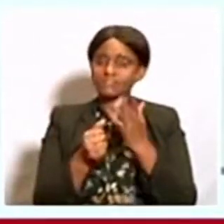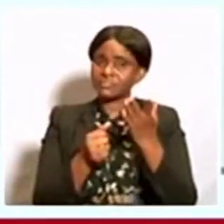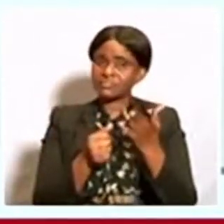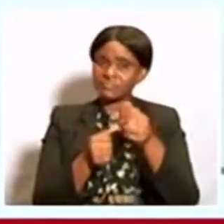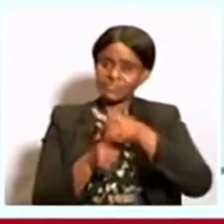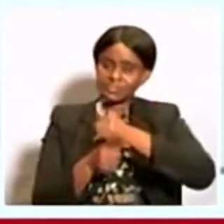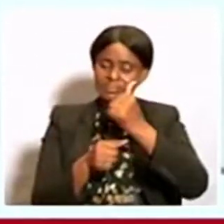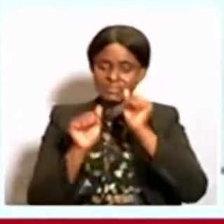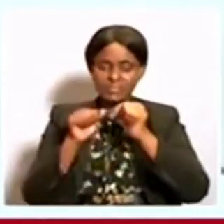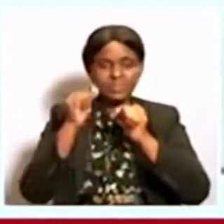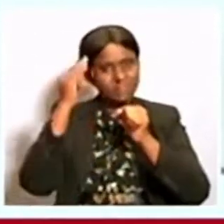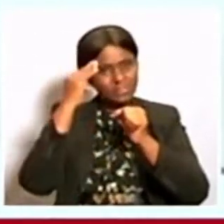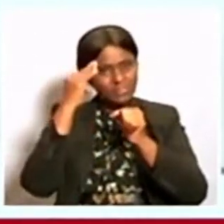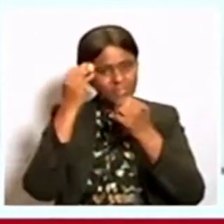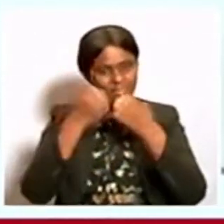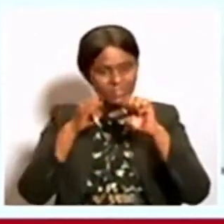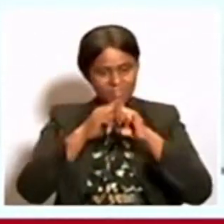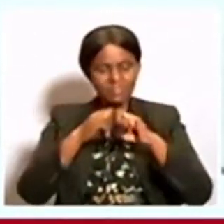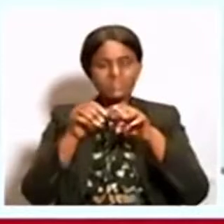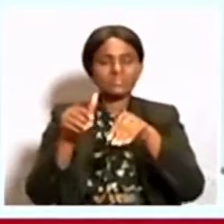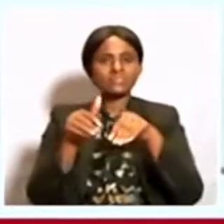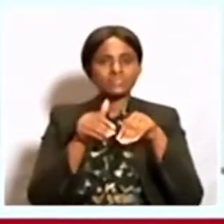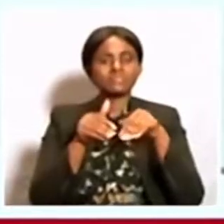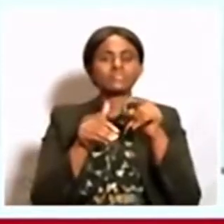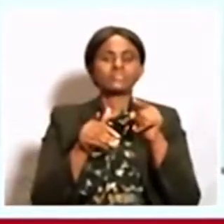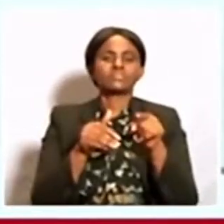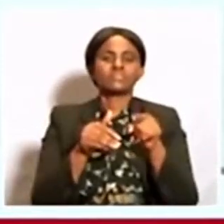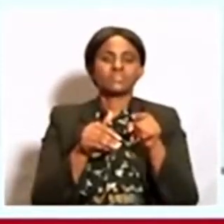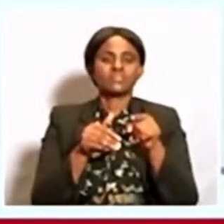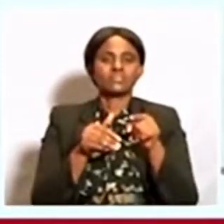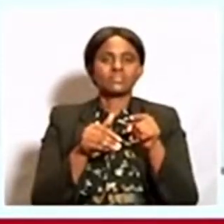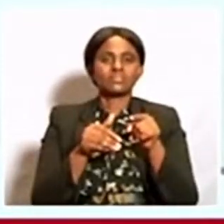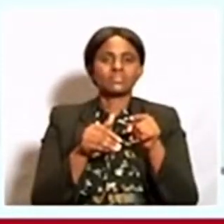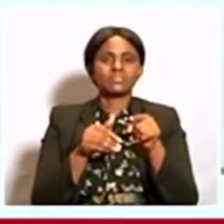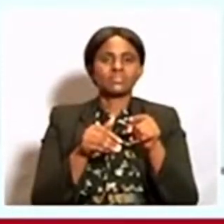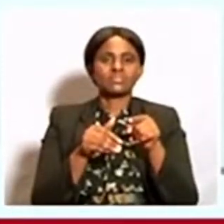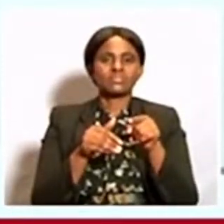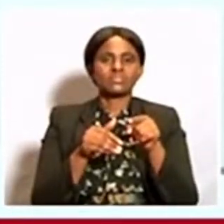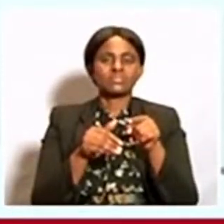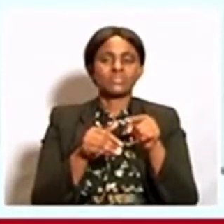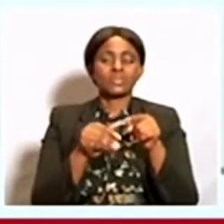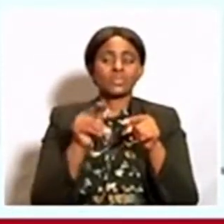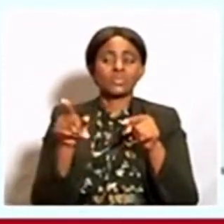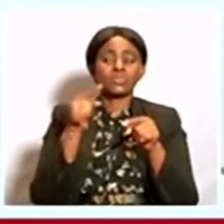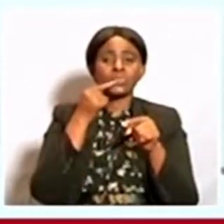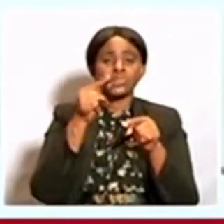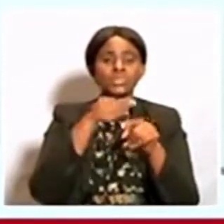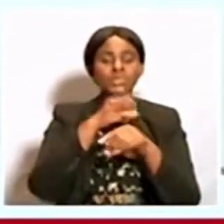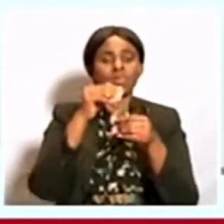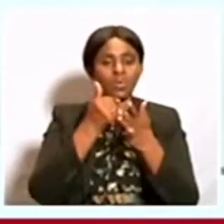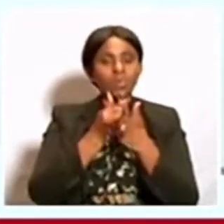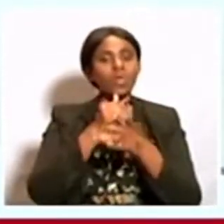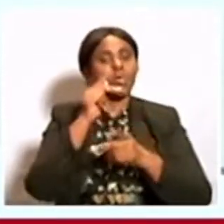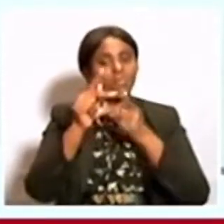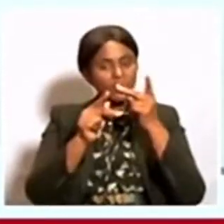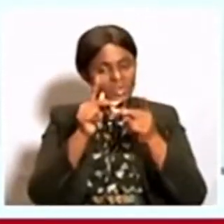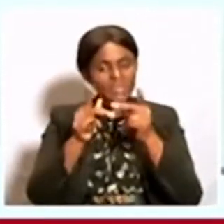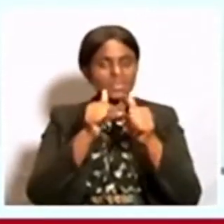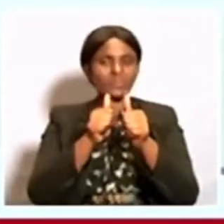you may wish even to withdraw the sentence where you say all processes were